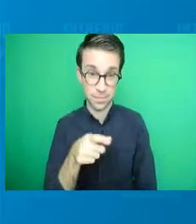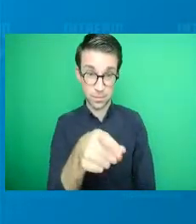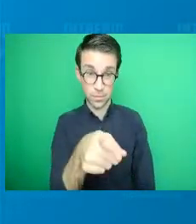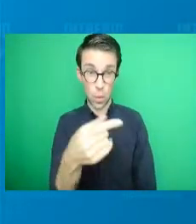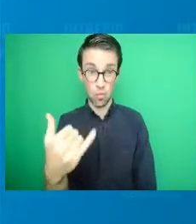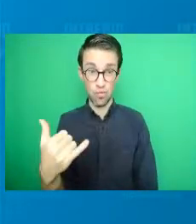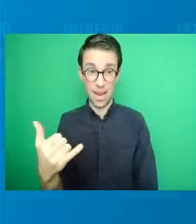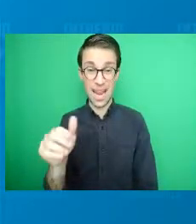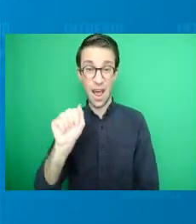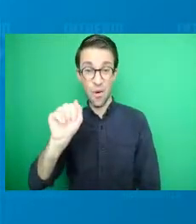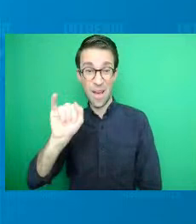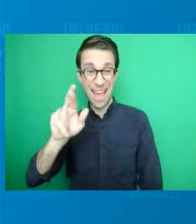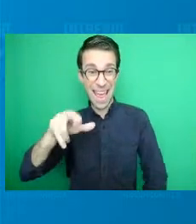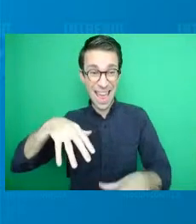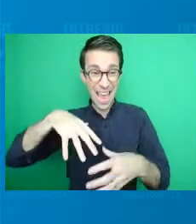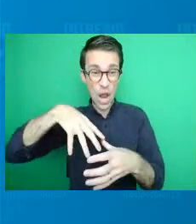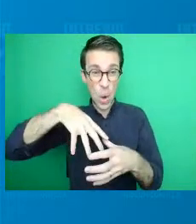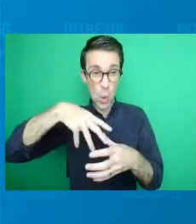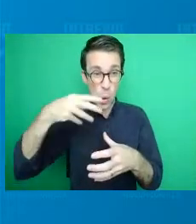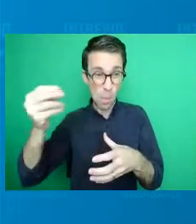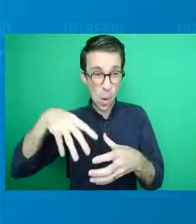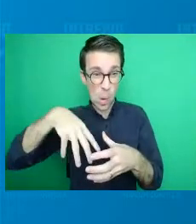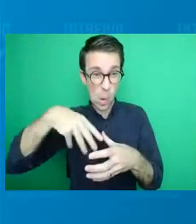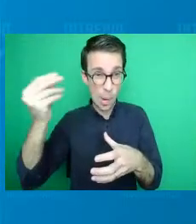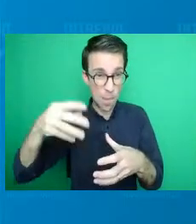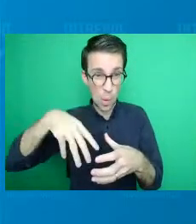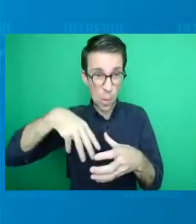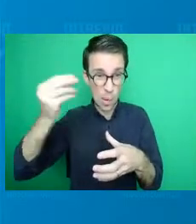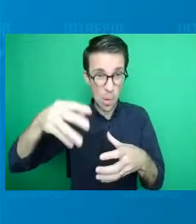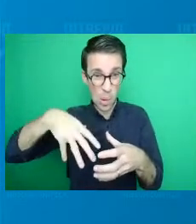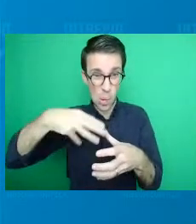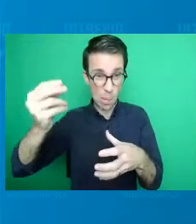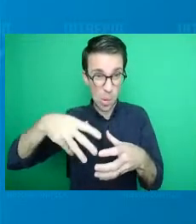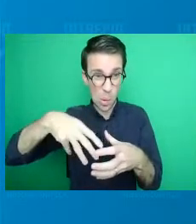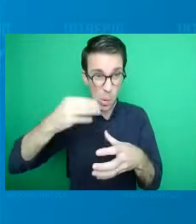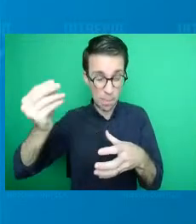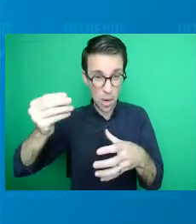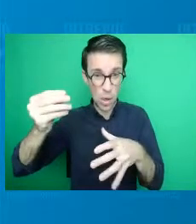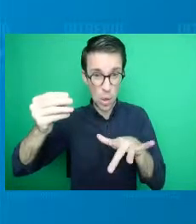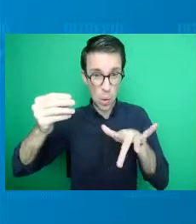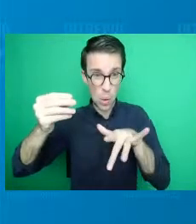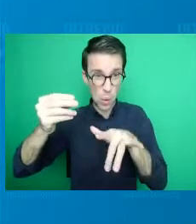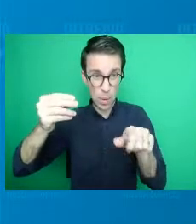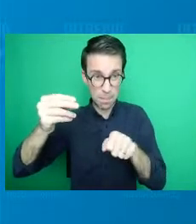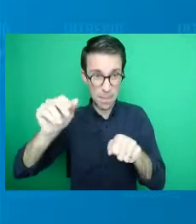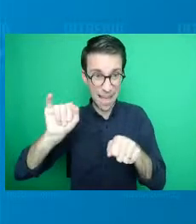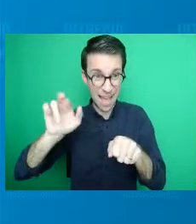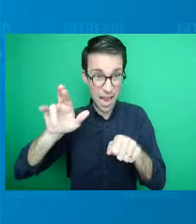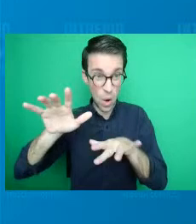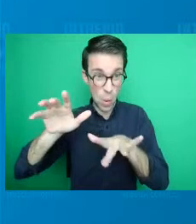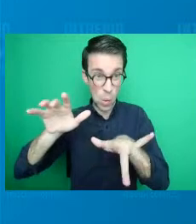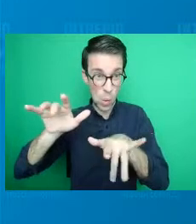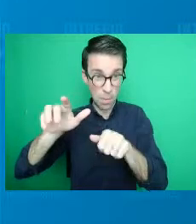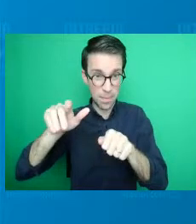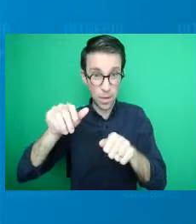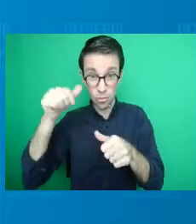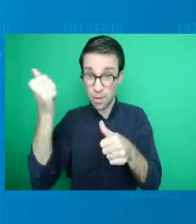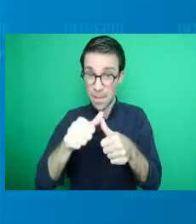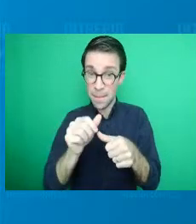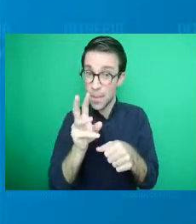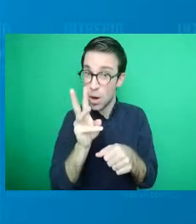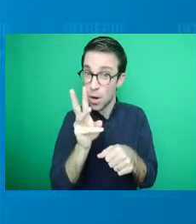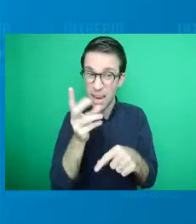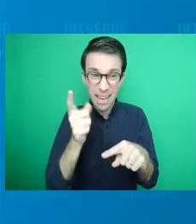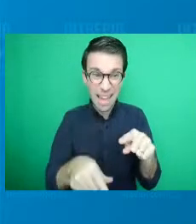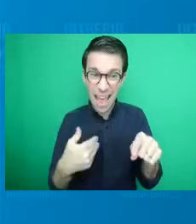is pulling the air out of the vacuum chamber, creating a partial vacuum. Remember, water cannot